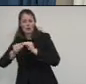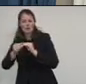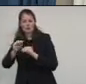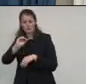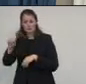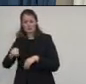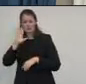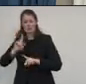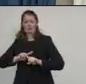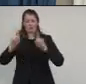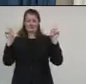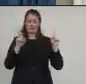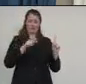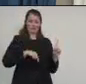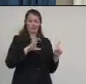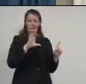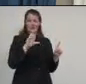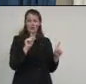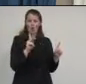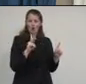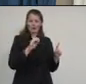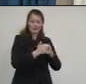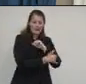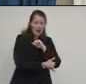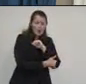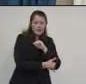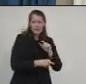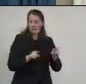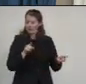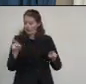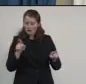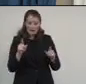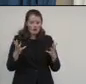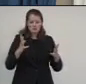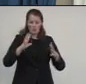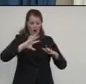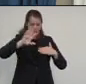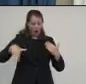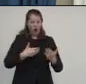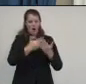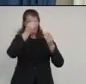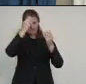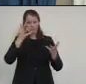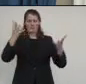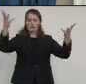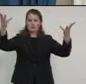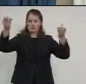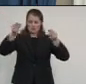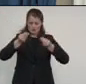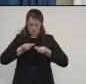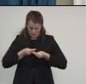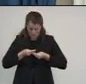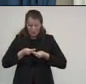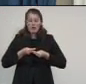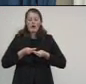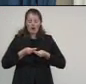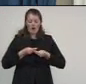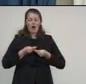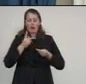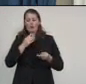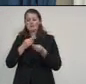Thank you, Joe. We'll come back to questions in the room, and we'll do a couple more in the room, and then a couple more.